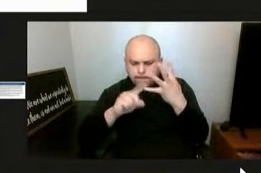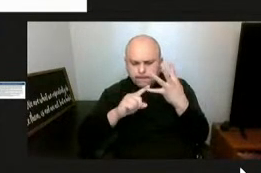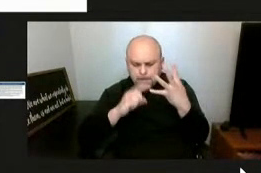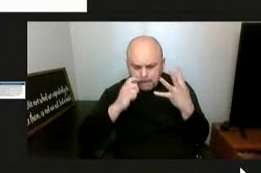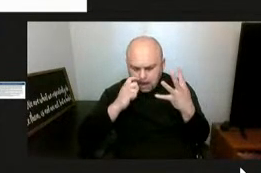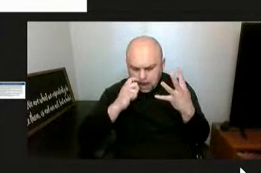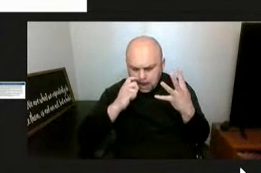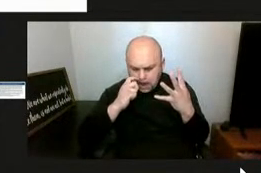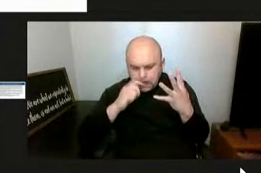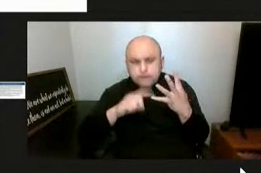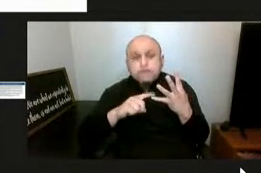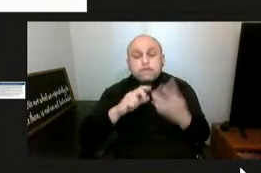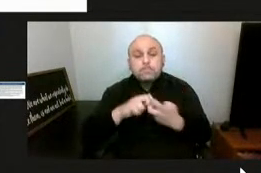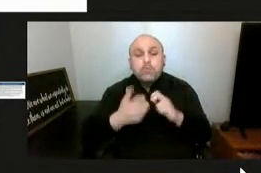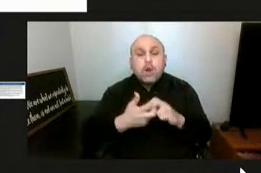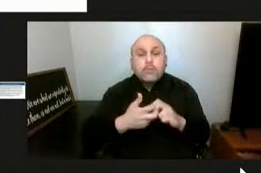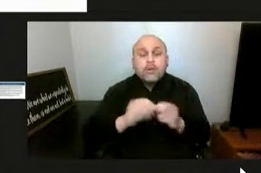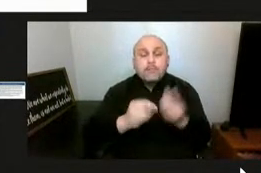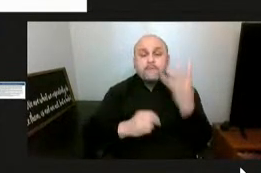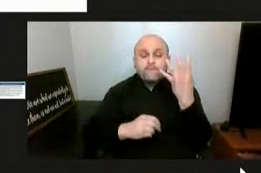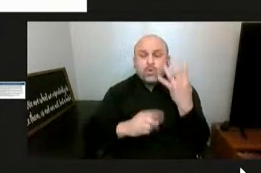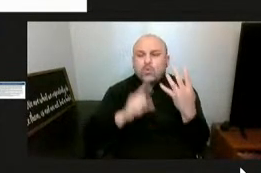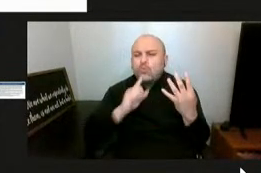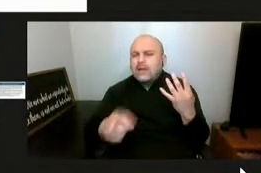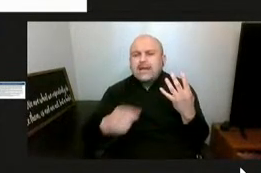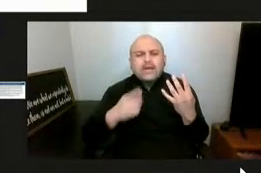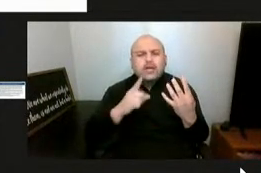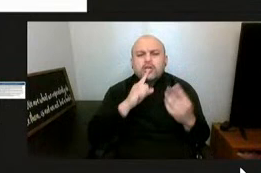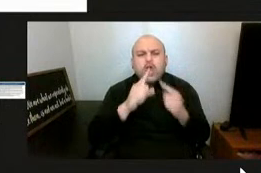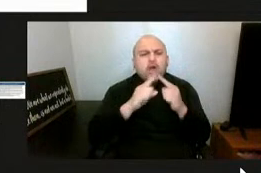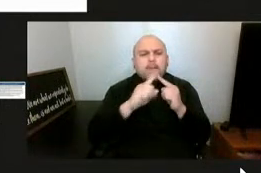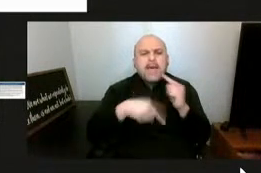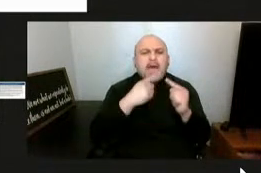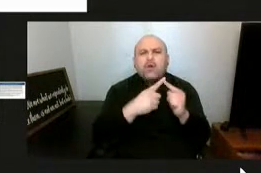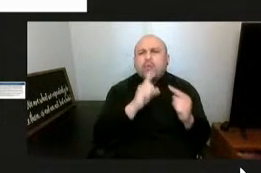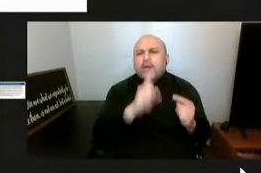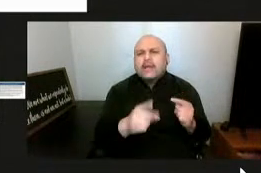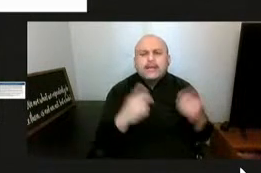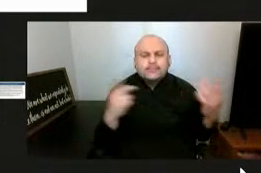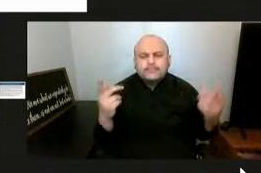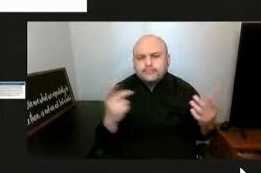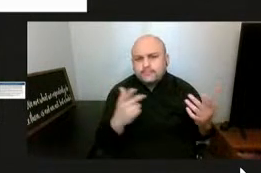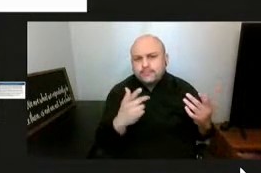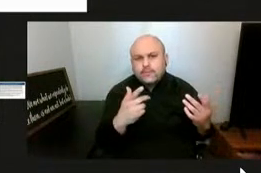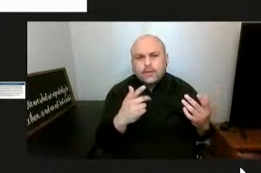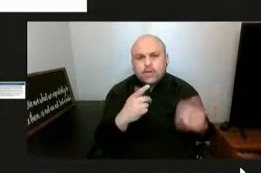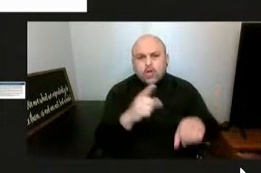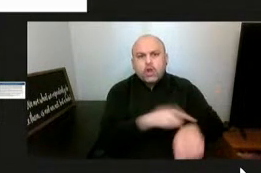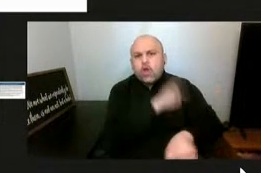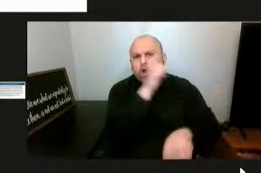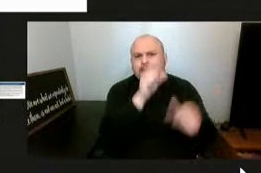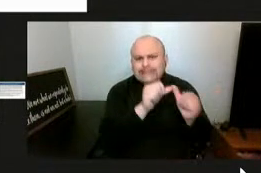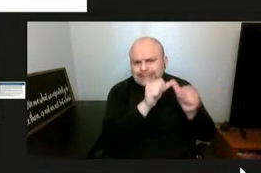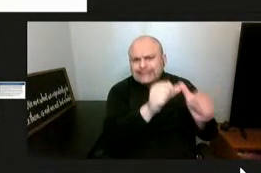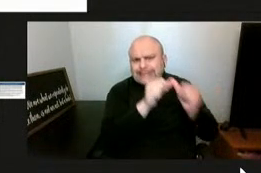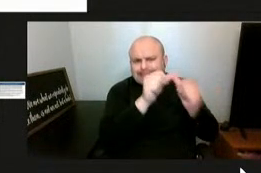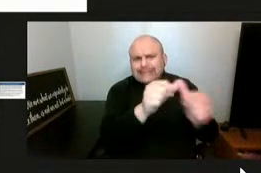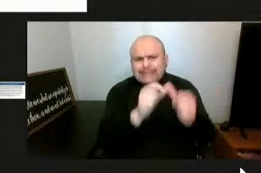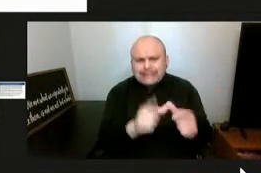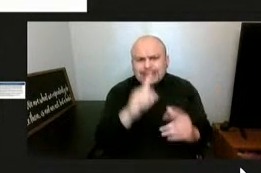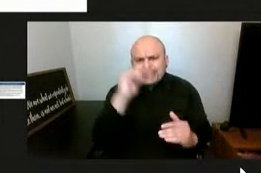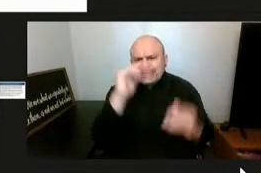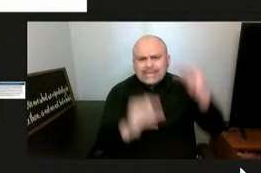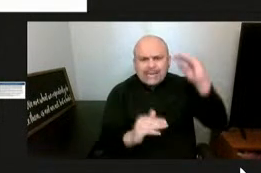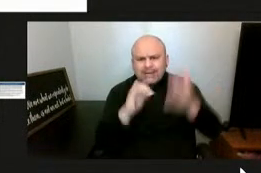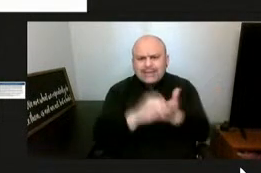The problem number 4 is really talking about the longstanding inequities that existed